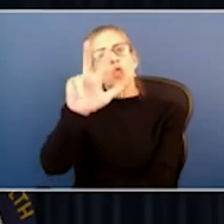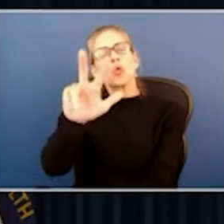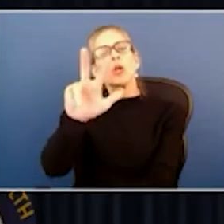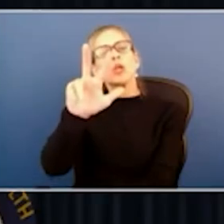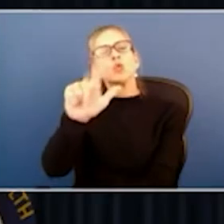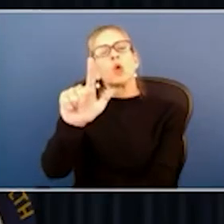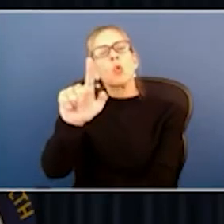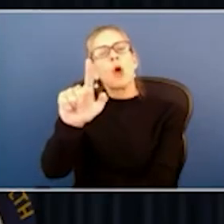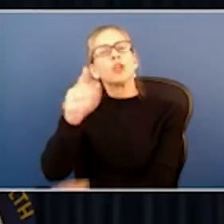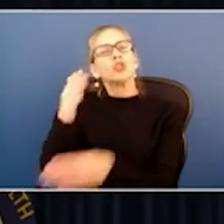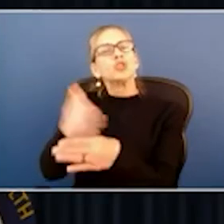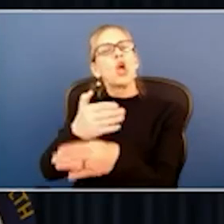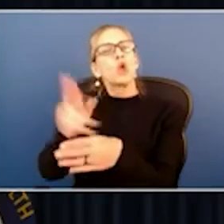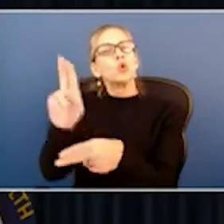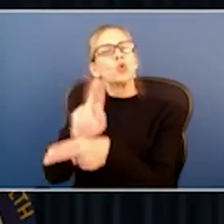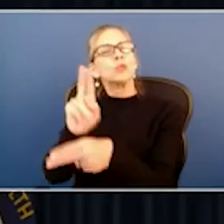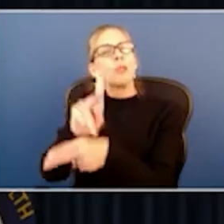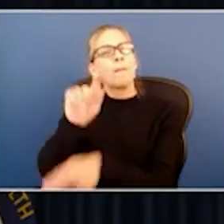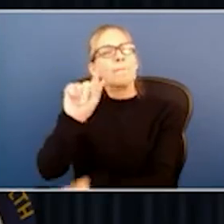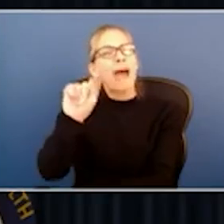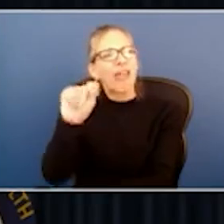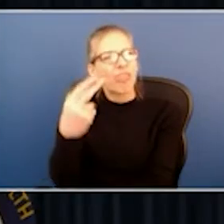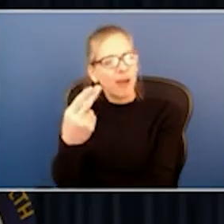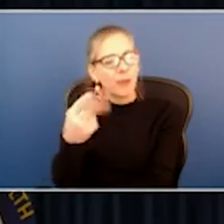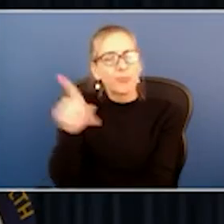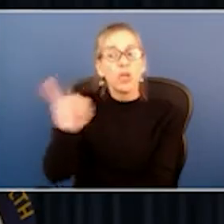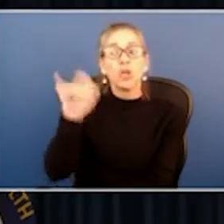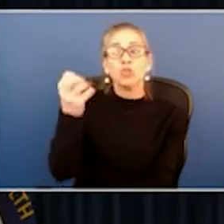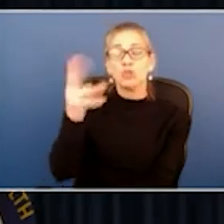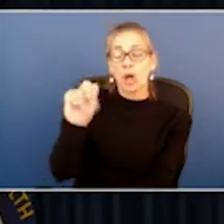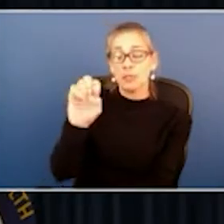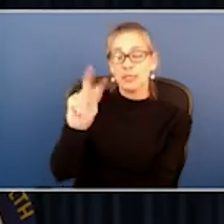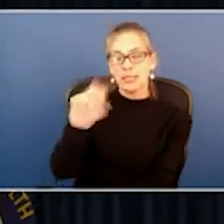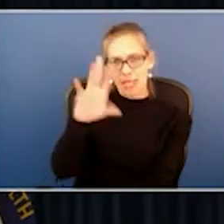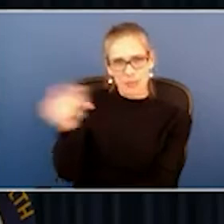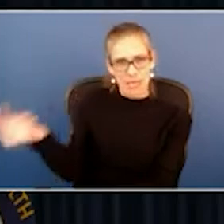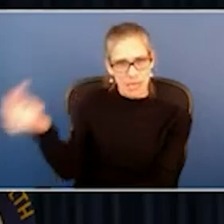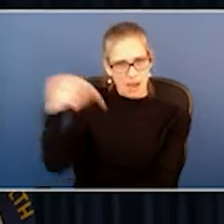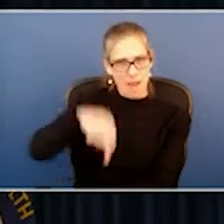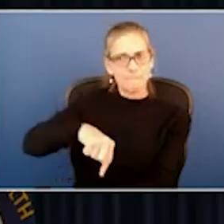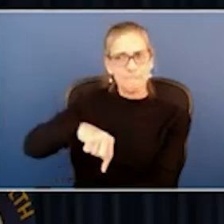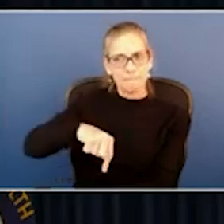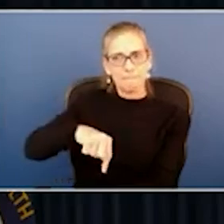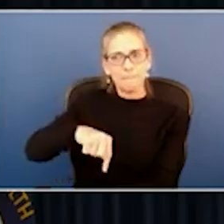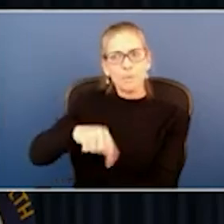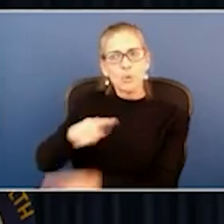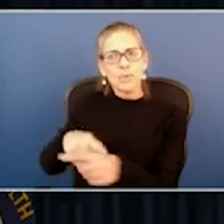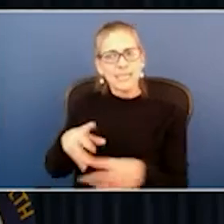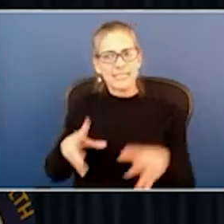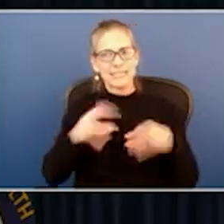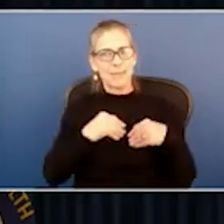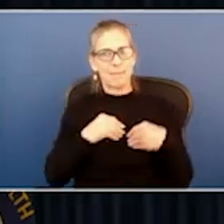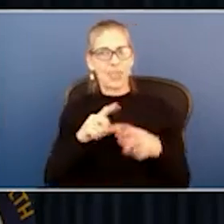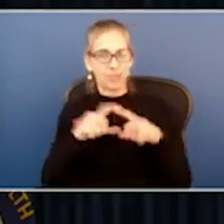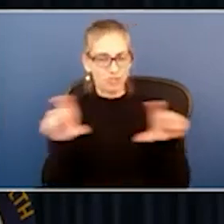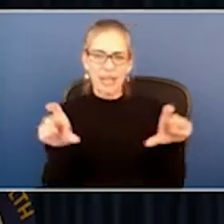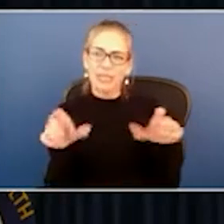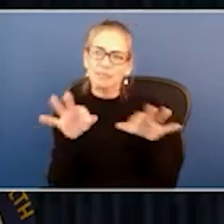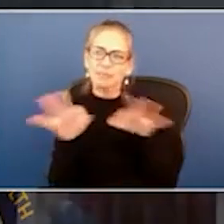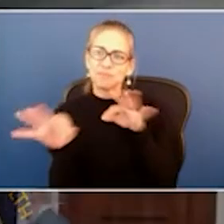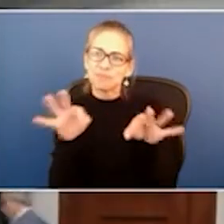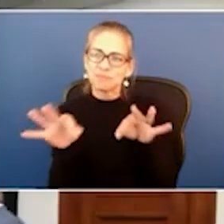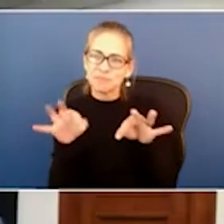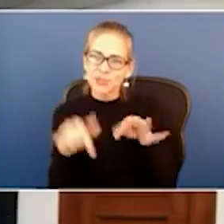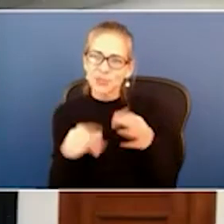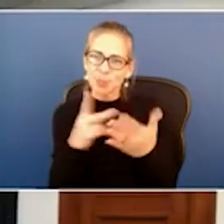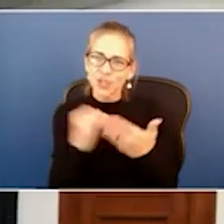Johnson County's Judge Executive Mark McKenzie accepted millions in state funding for a shared path in the city of Paintsville, a project that can